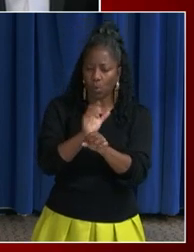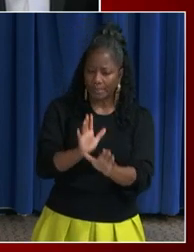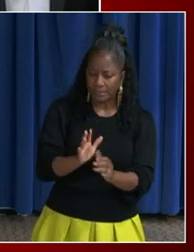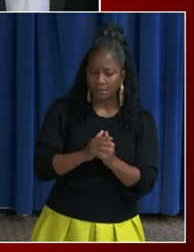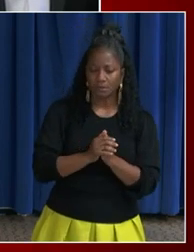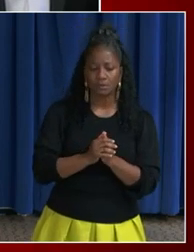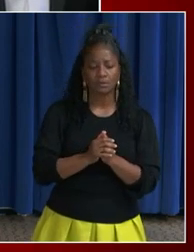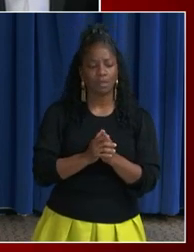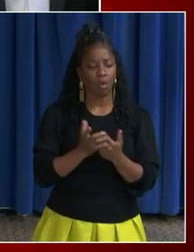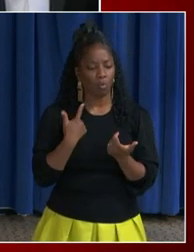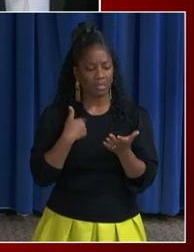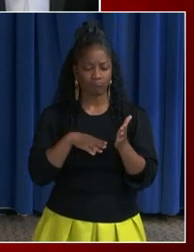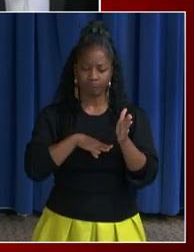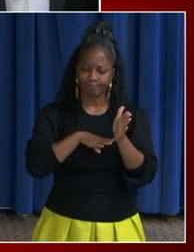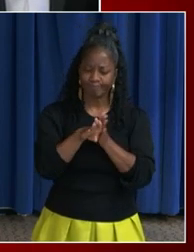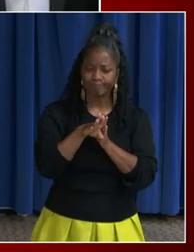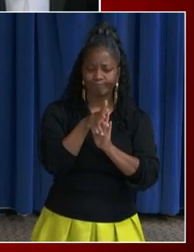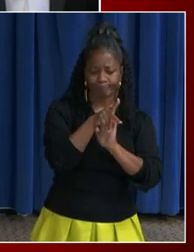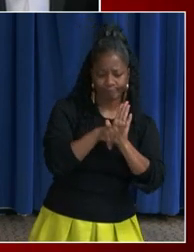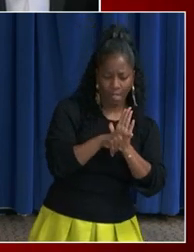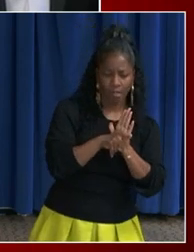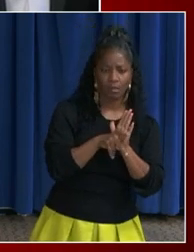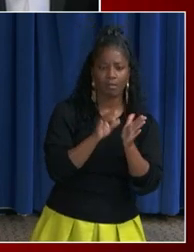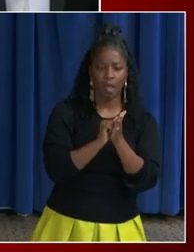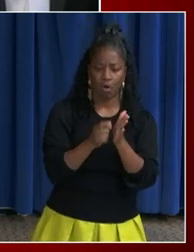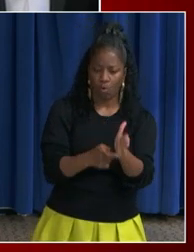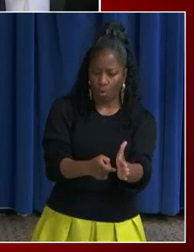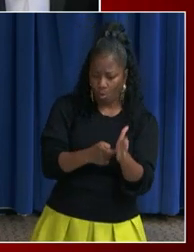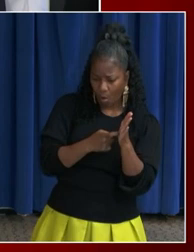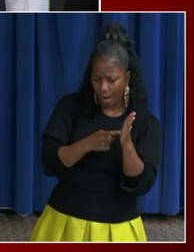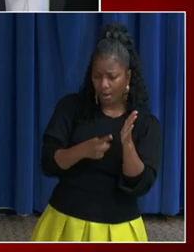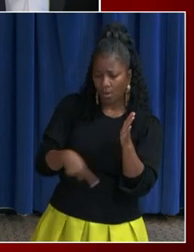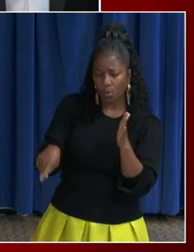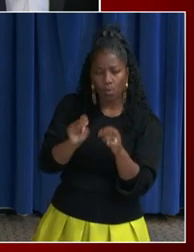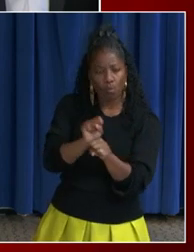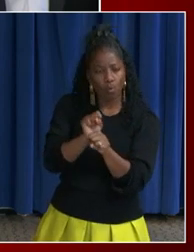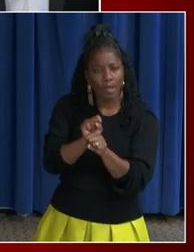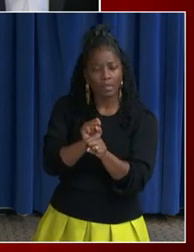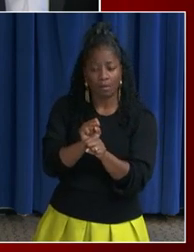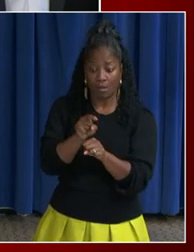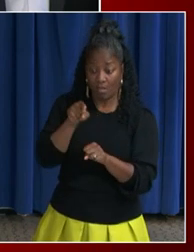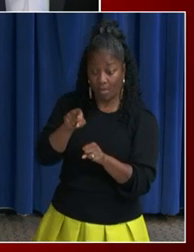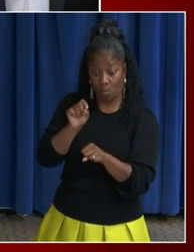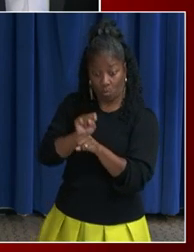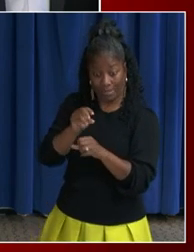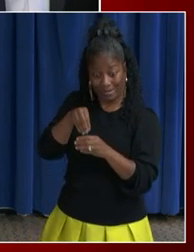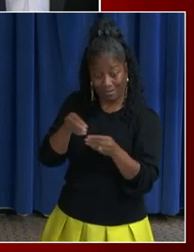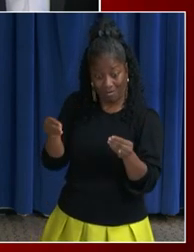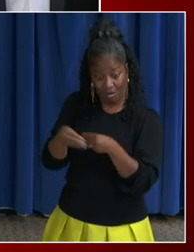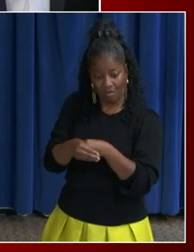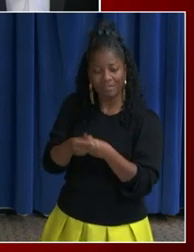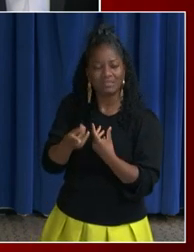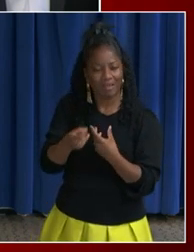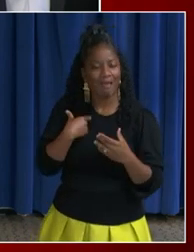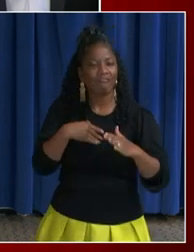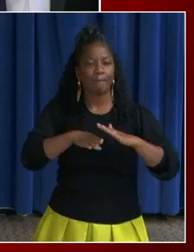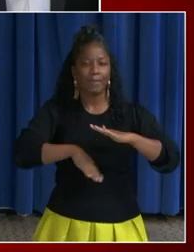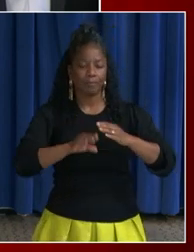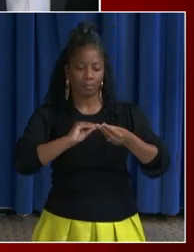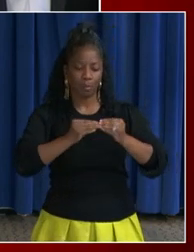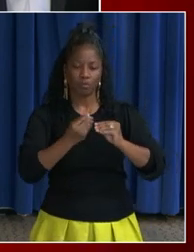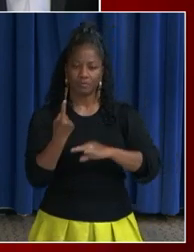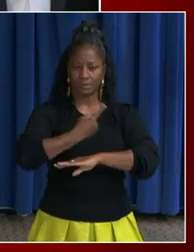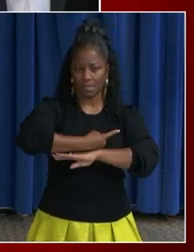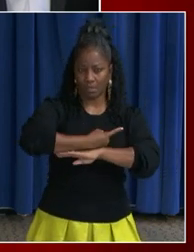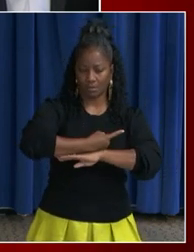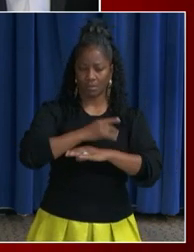policies to require employees who work in offices to be back a minimum number of days. And